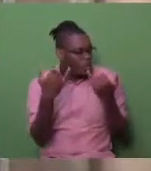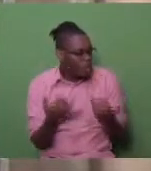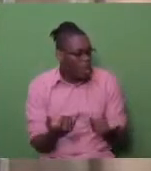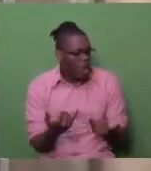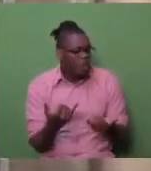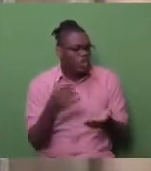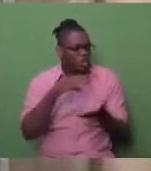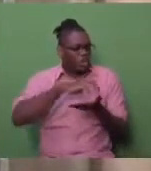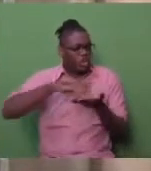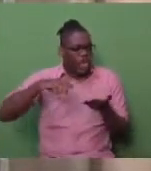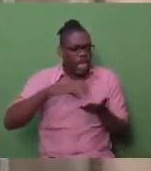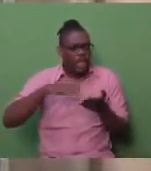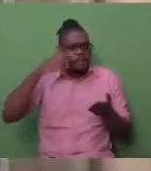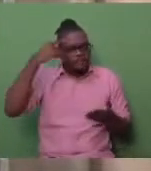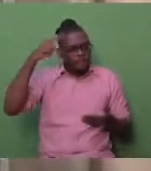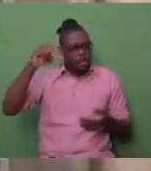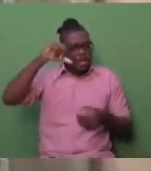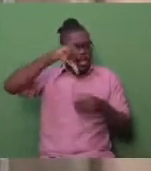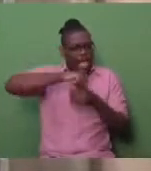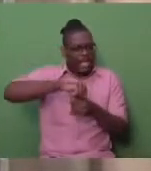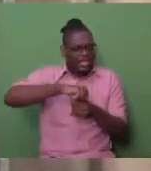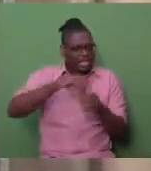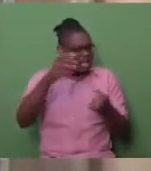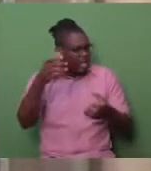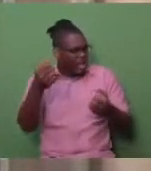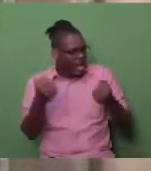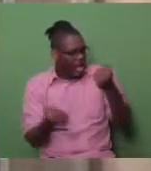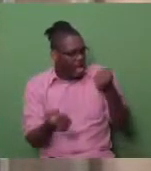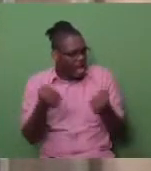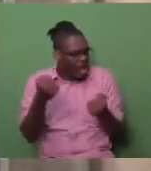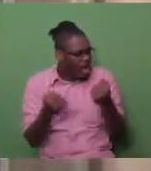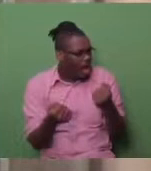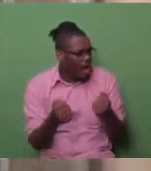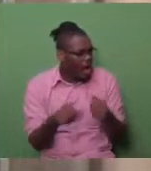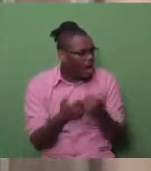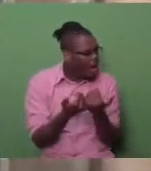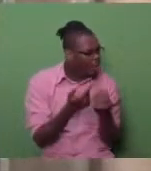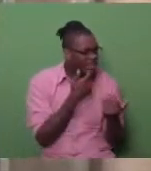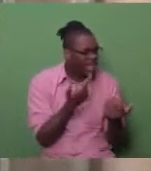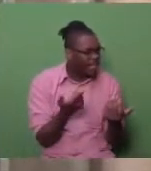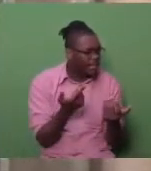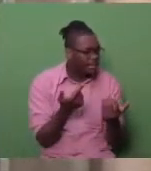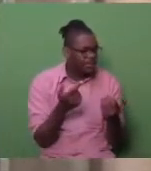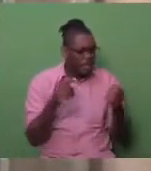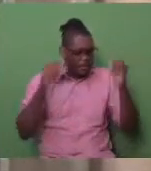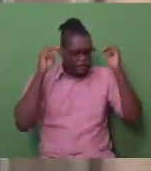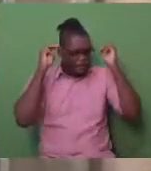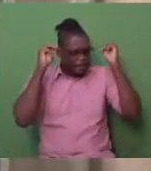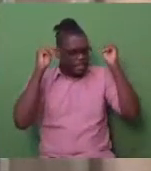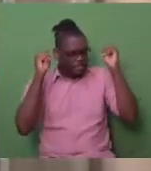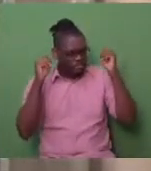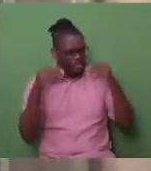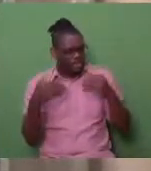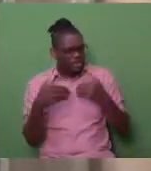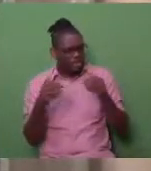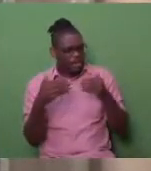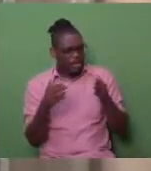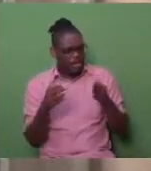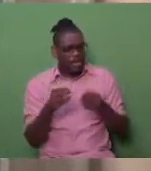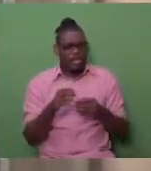card? How come utilities is giving out a fuel cash card? That should have been, I think, the new Minister of